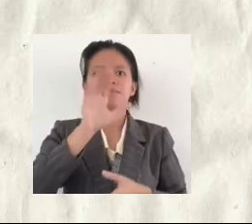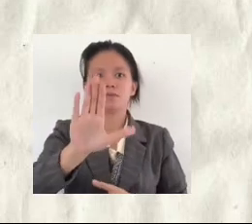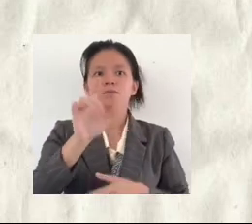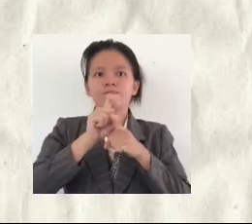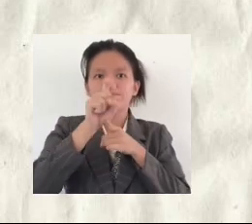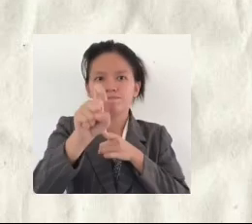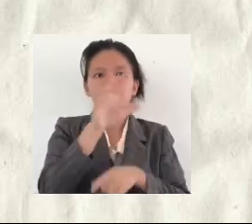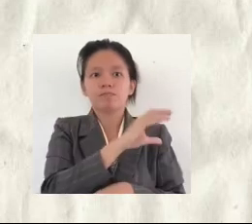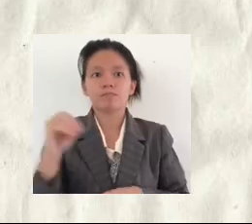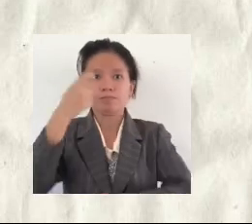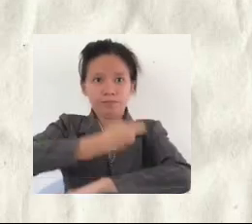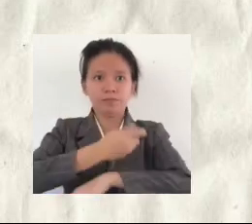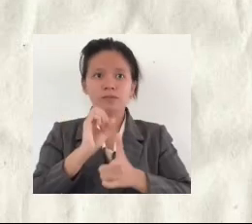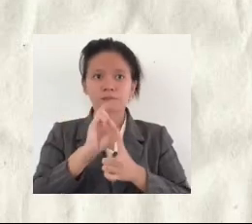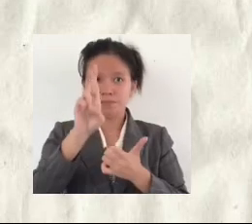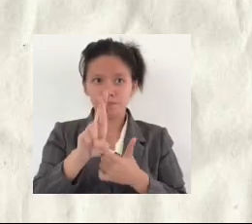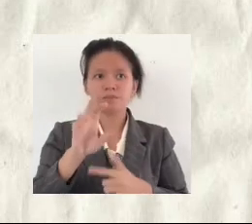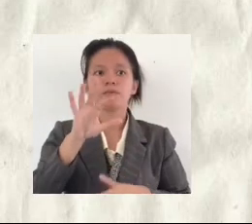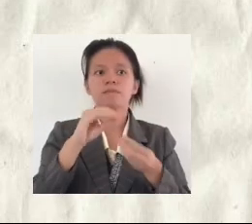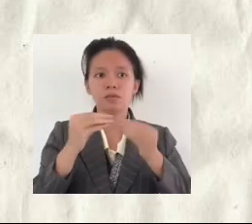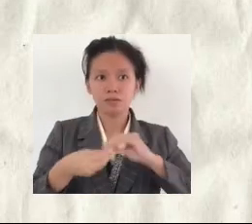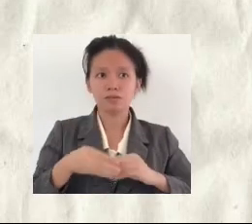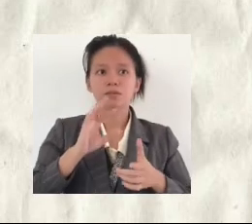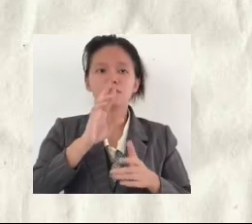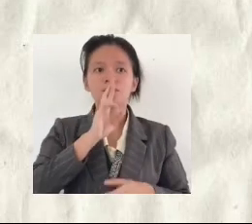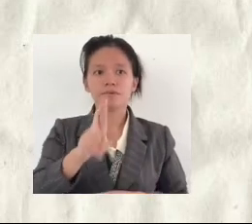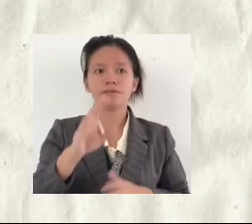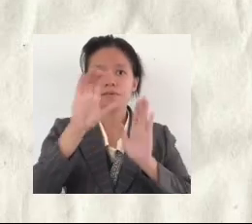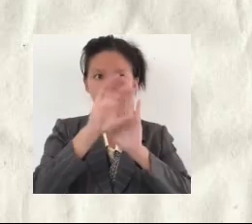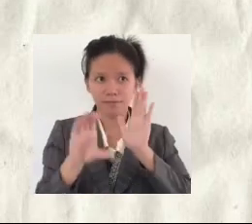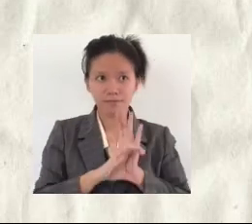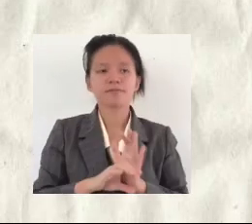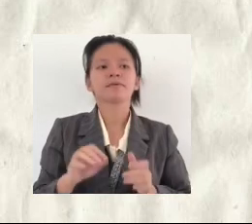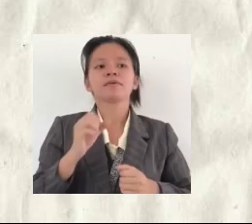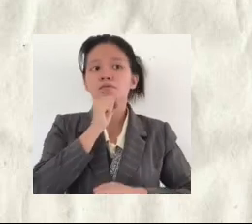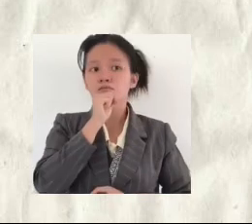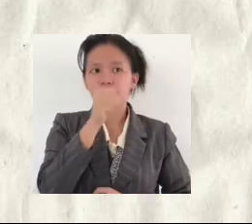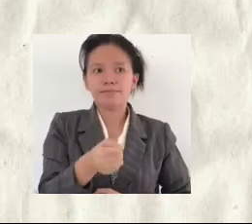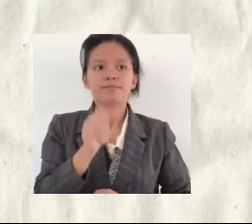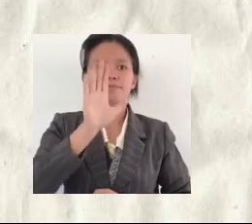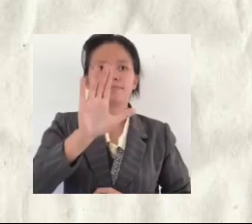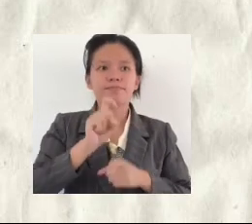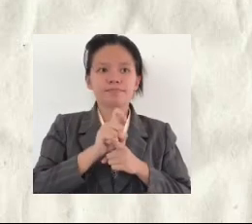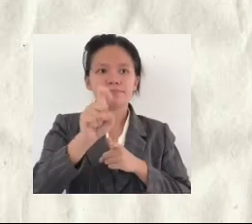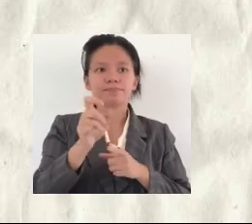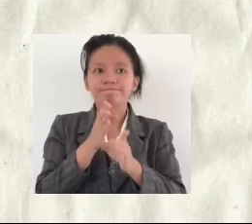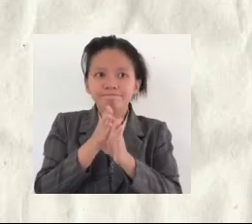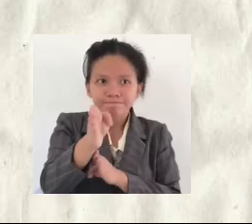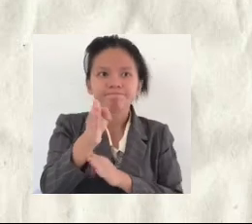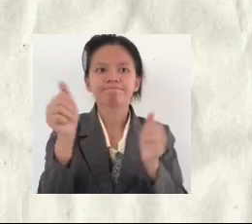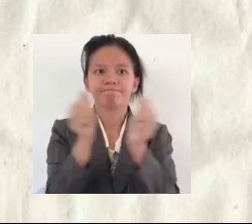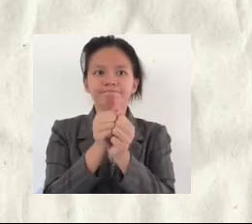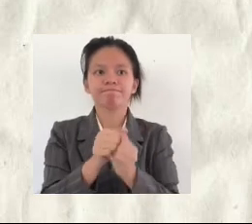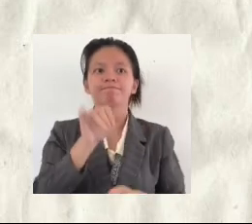one. Revise your draft. Revising improves structure and flow, ensure the results are clear and well